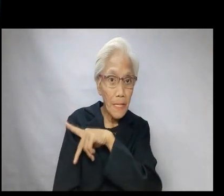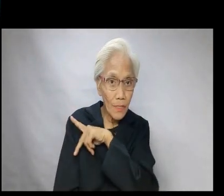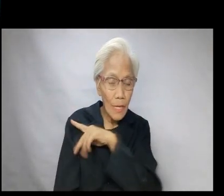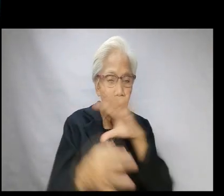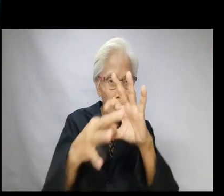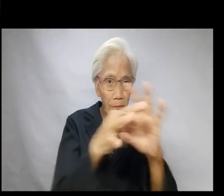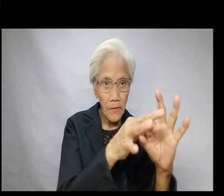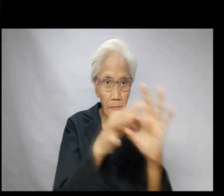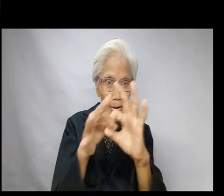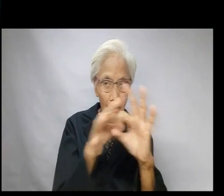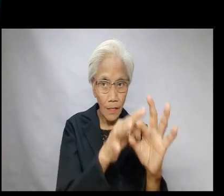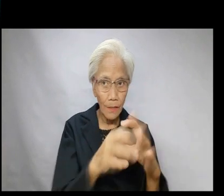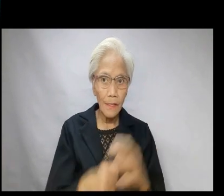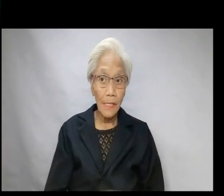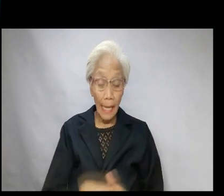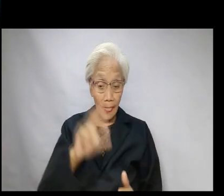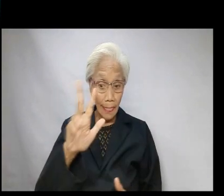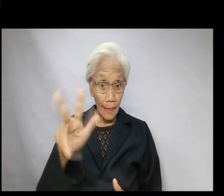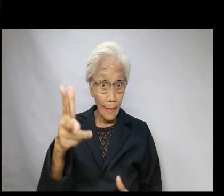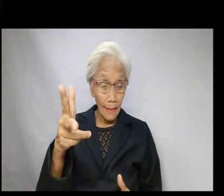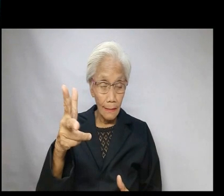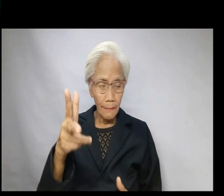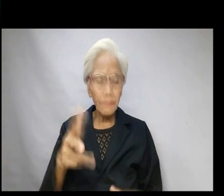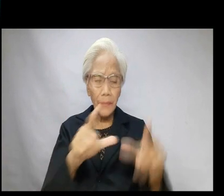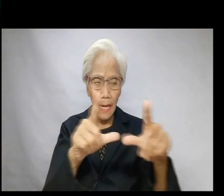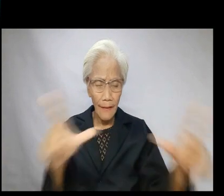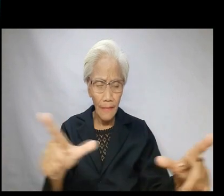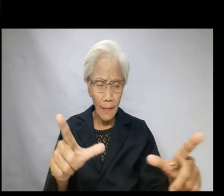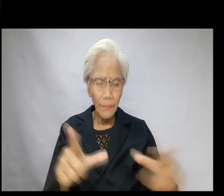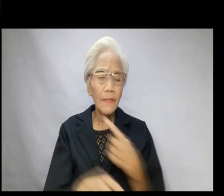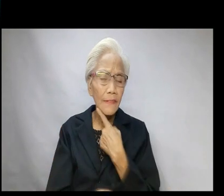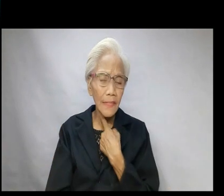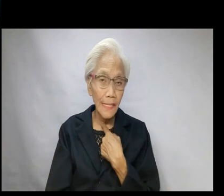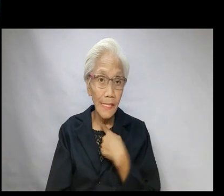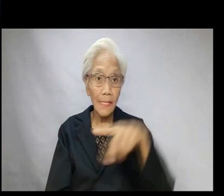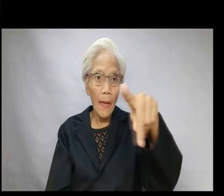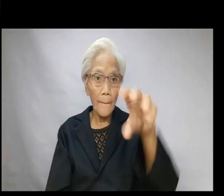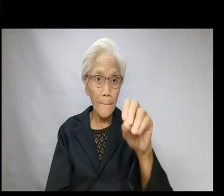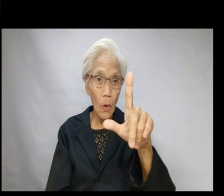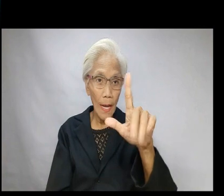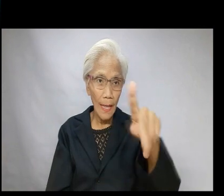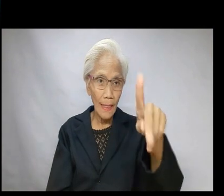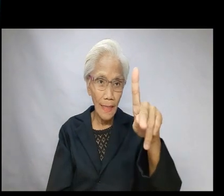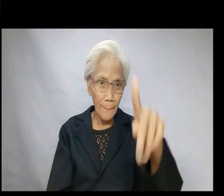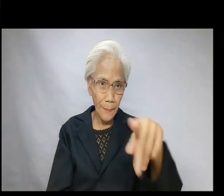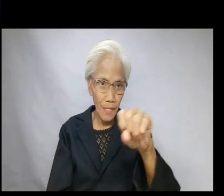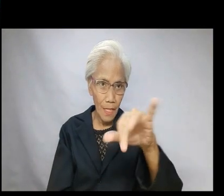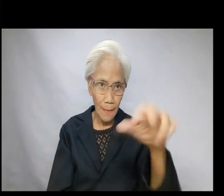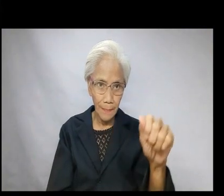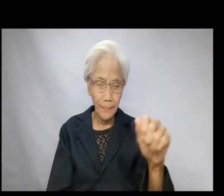our interpersonal relations. The third level of human thirst is